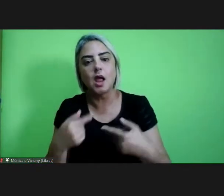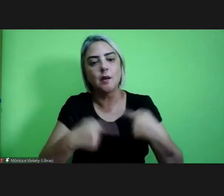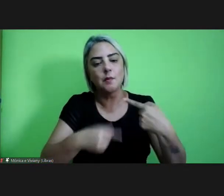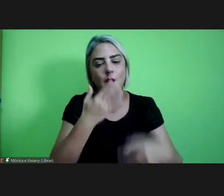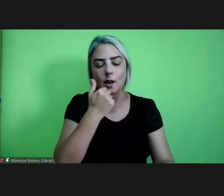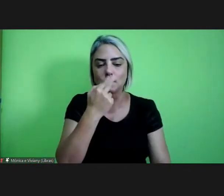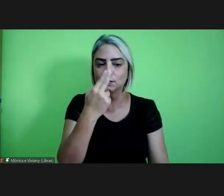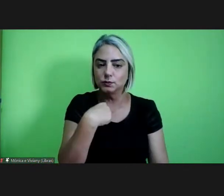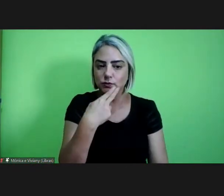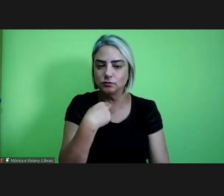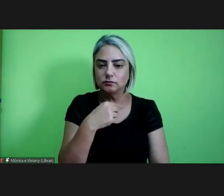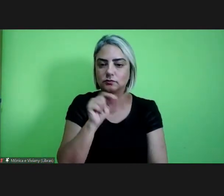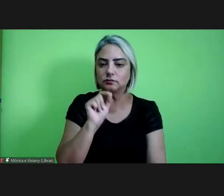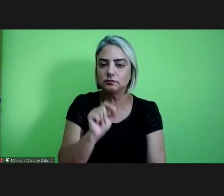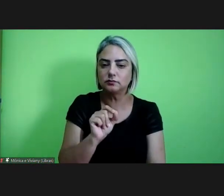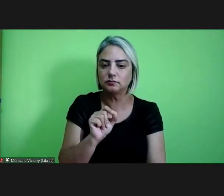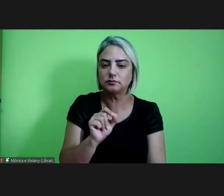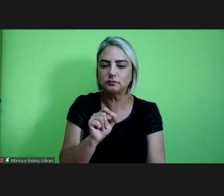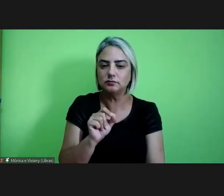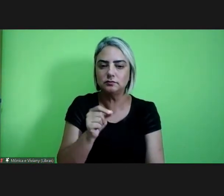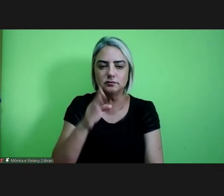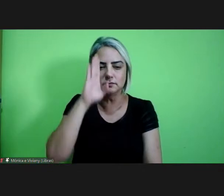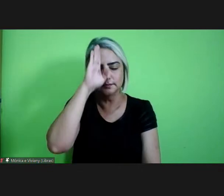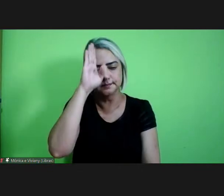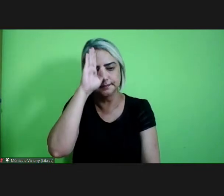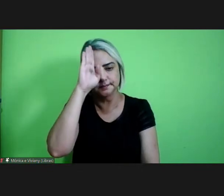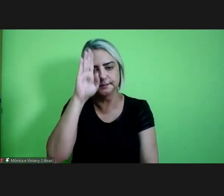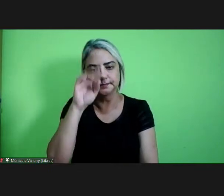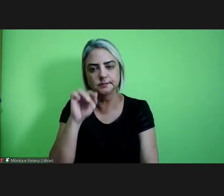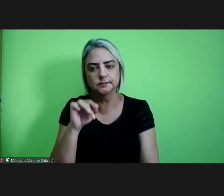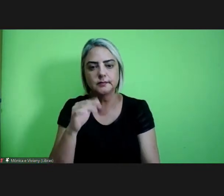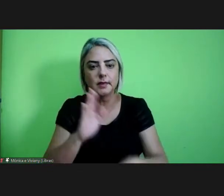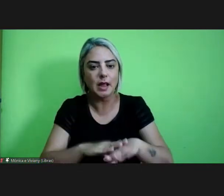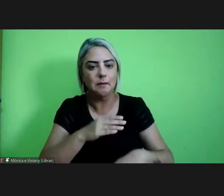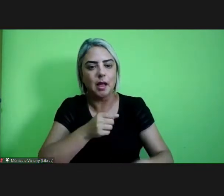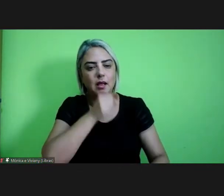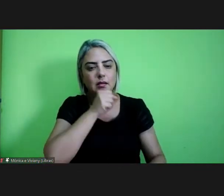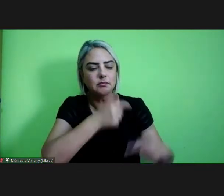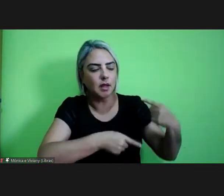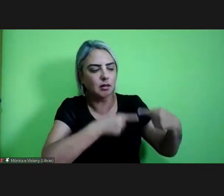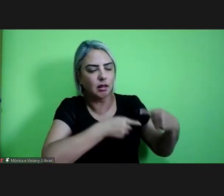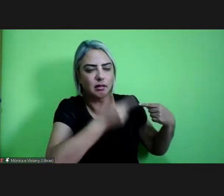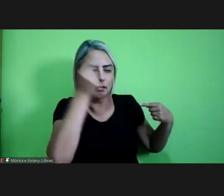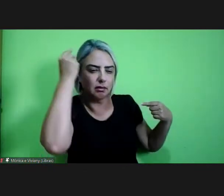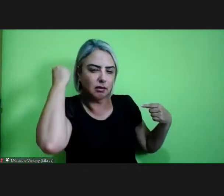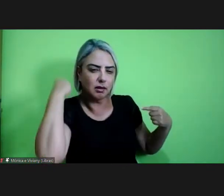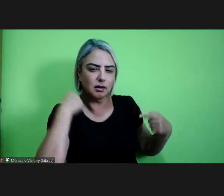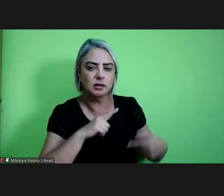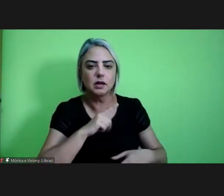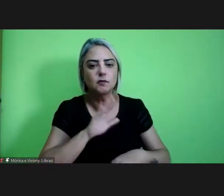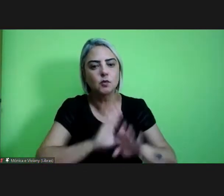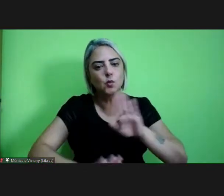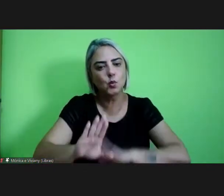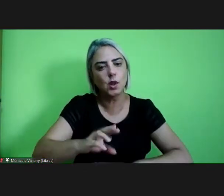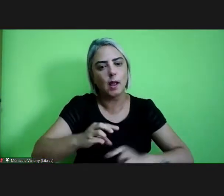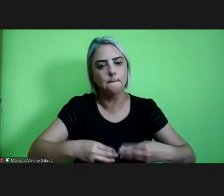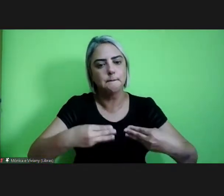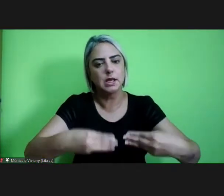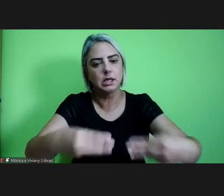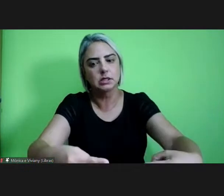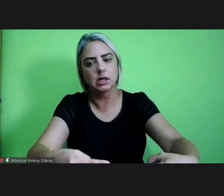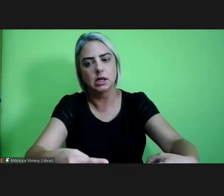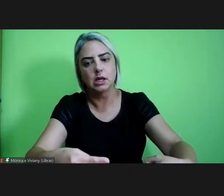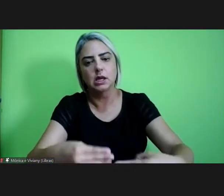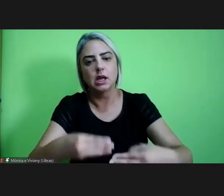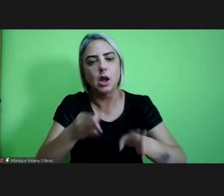different publics. So I think that this policy of food and nutrition is one of the the oldest policies from the ministry. Always